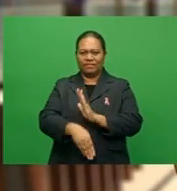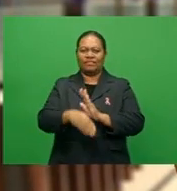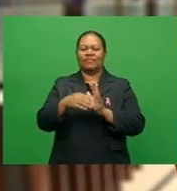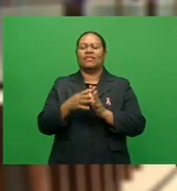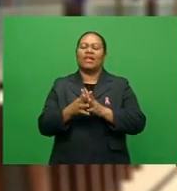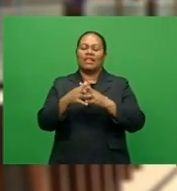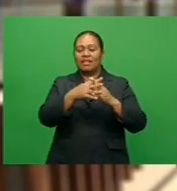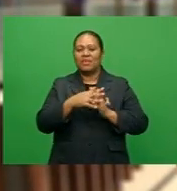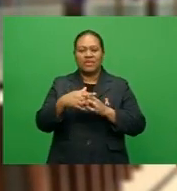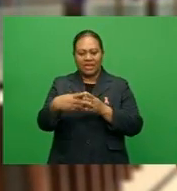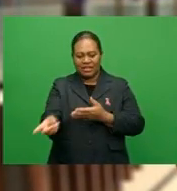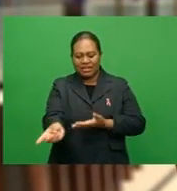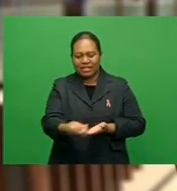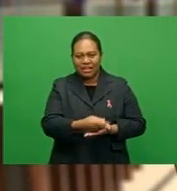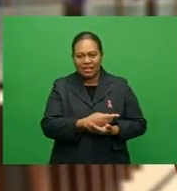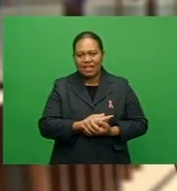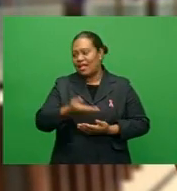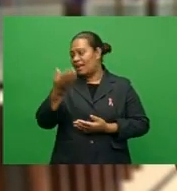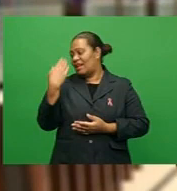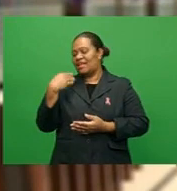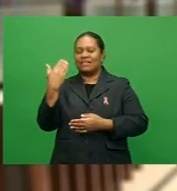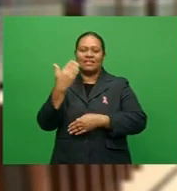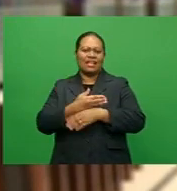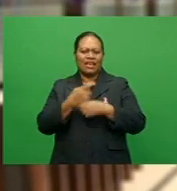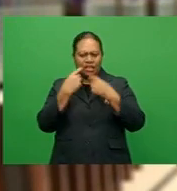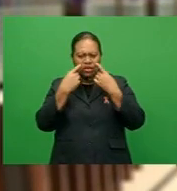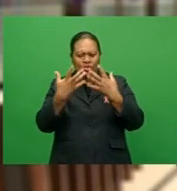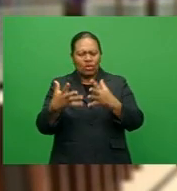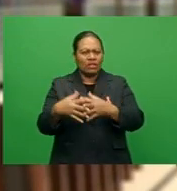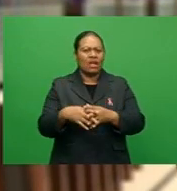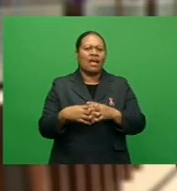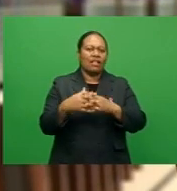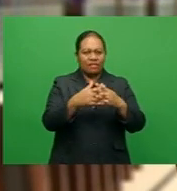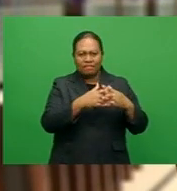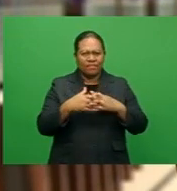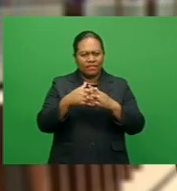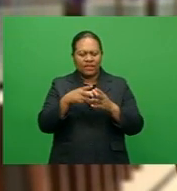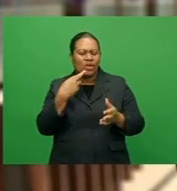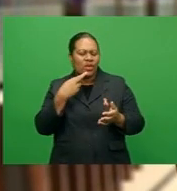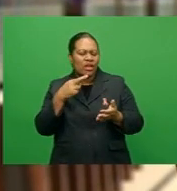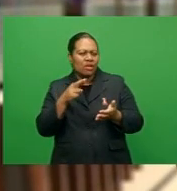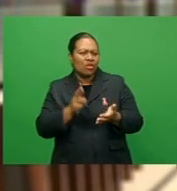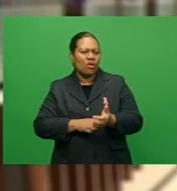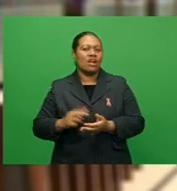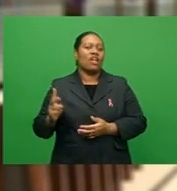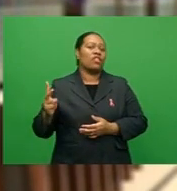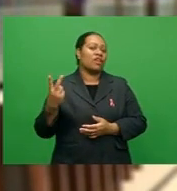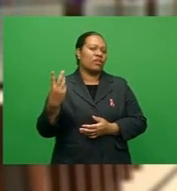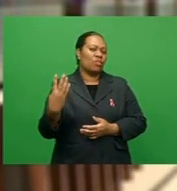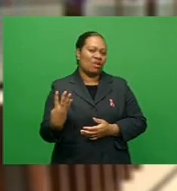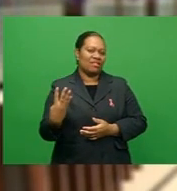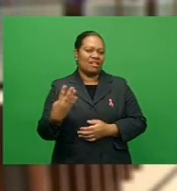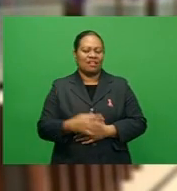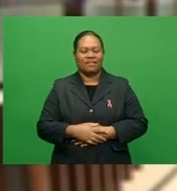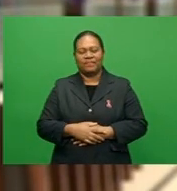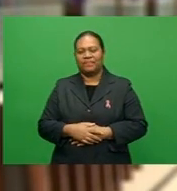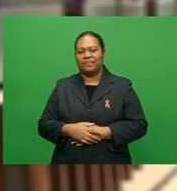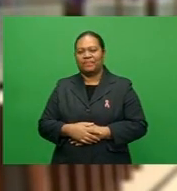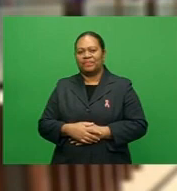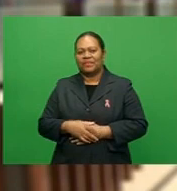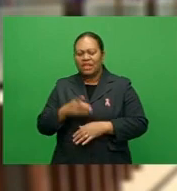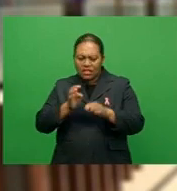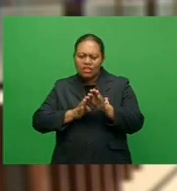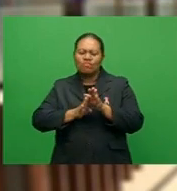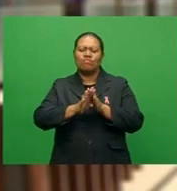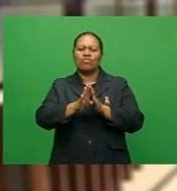data. Data last night showed the US economy grew at a record pace for the third quarter, aided by an improving